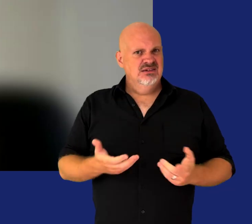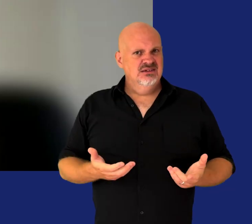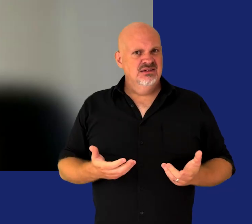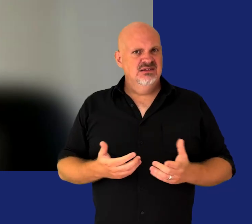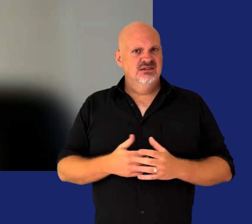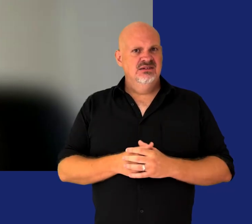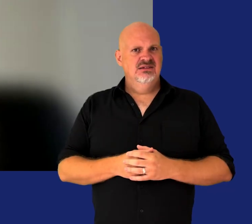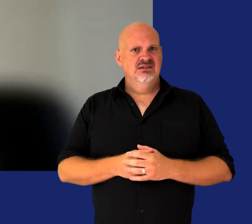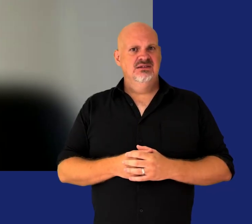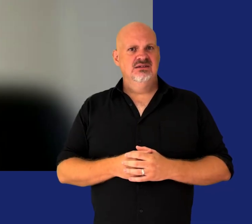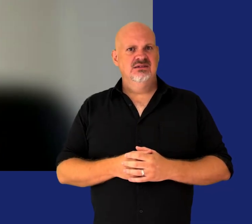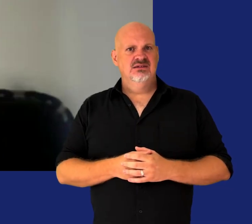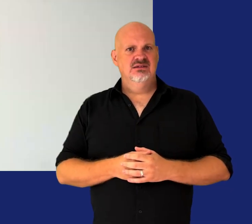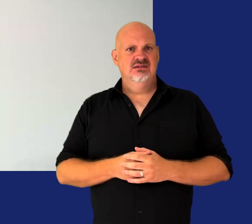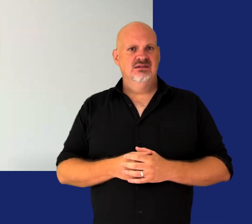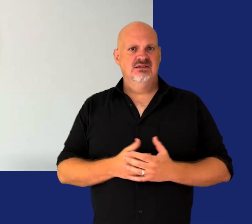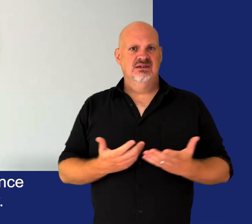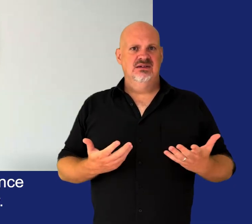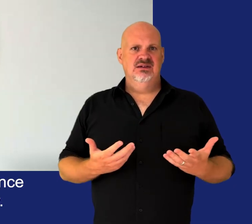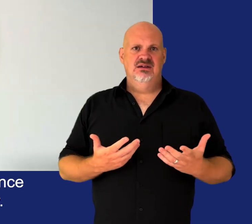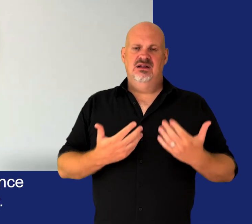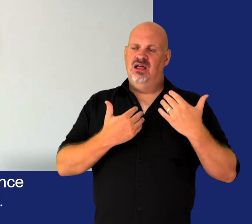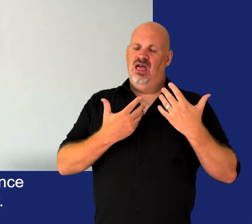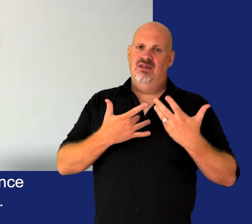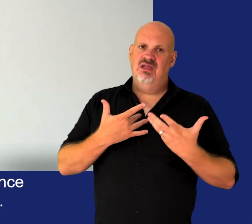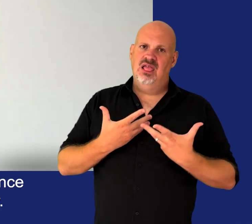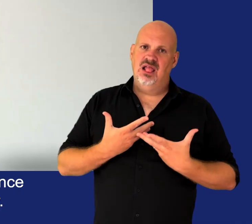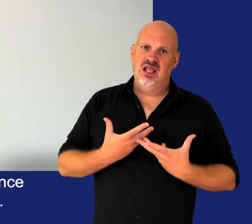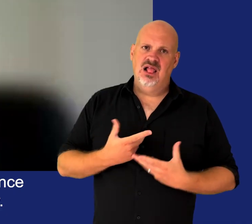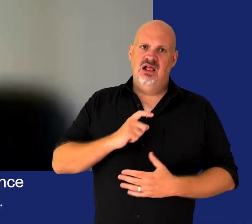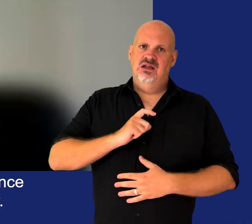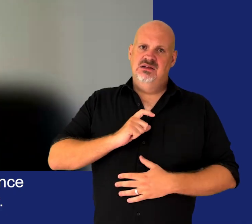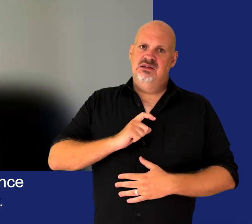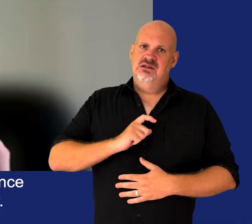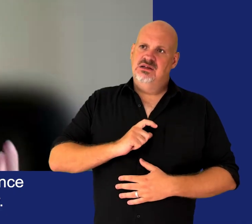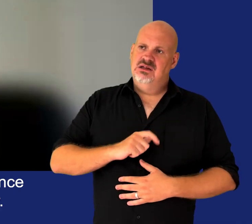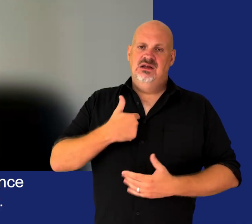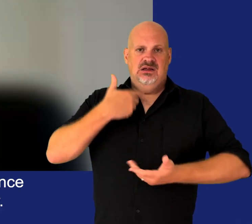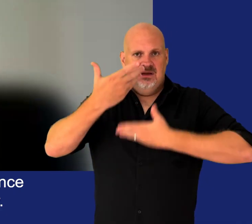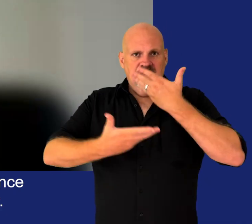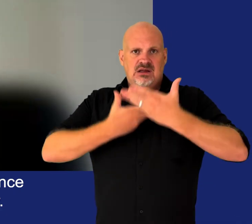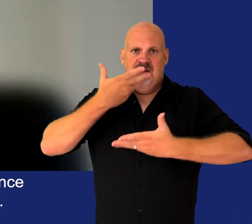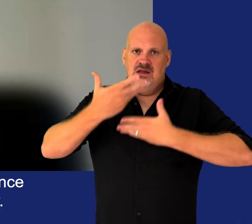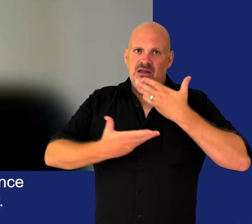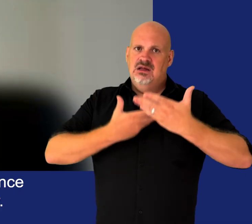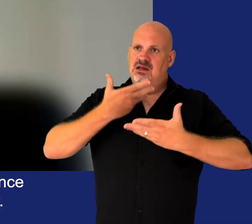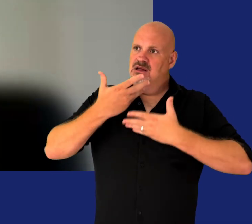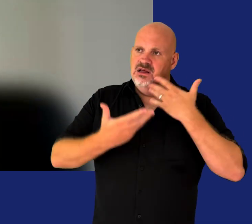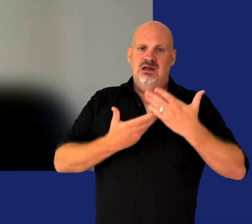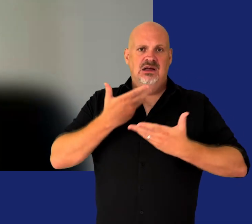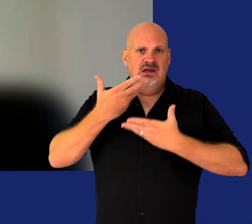like it's being interrogated, isn't it? Yeah. It's kind of with wearing down that confidence, making you feel you have to justify